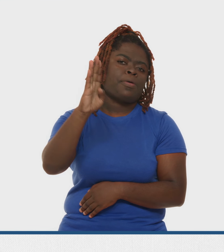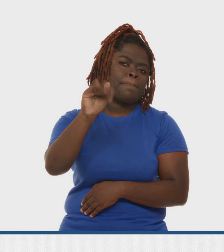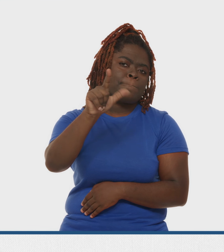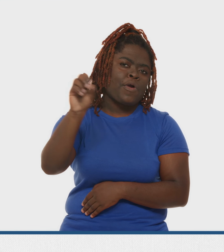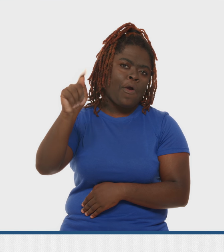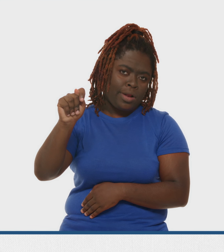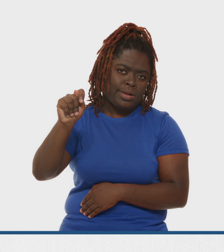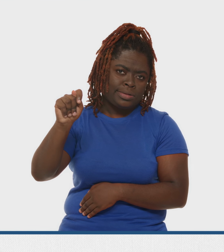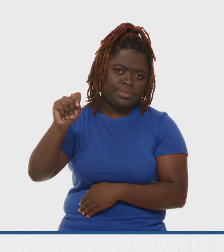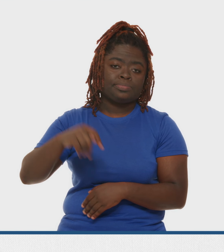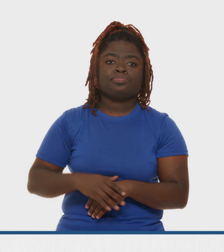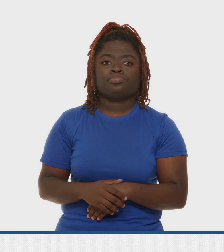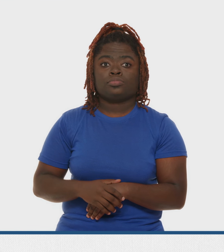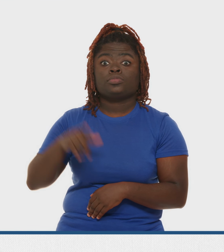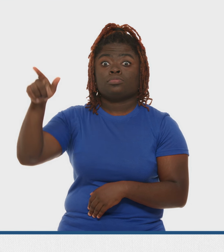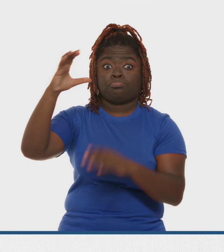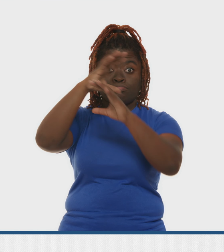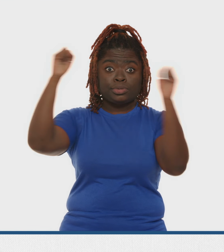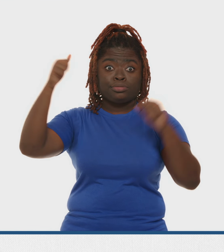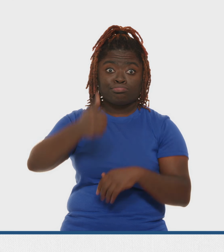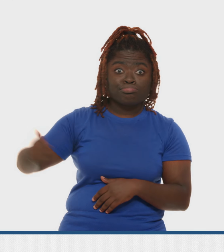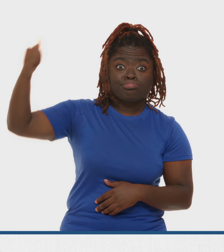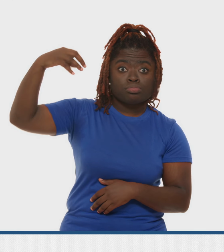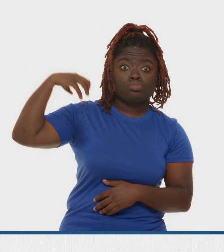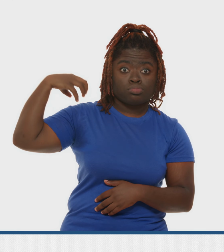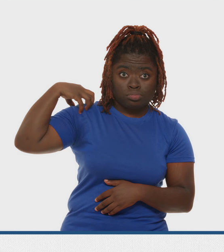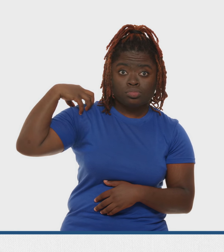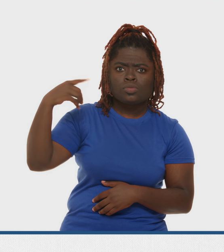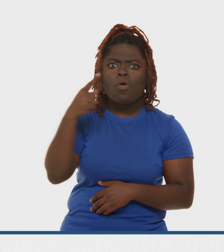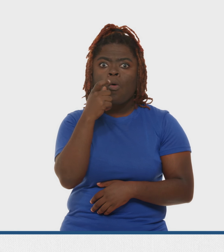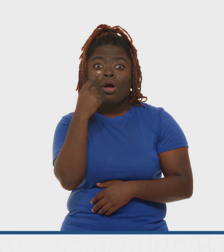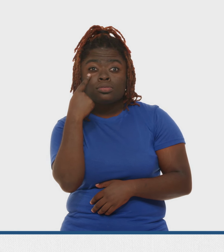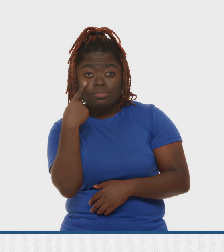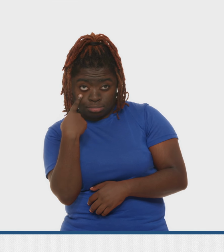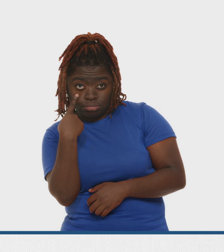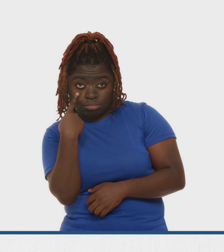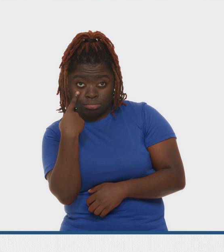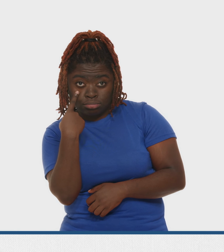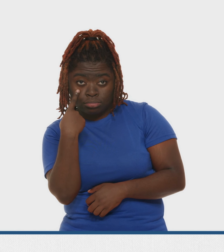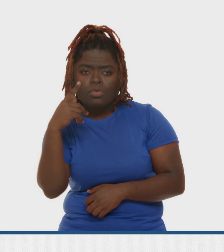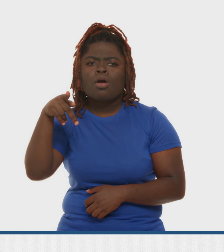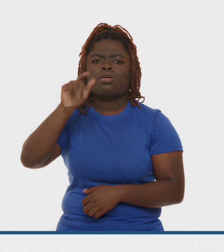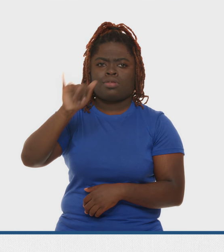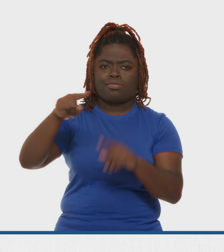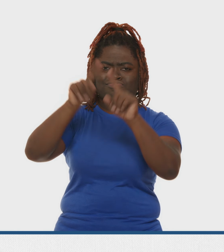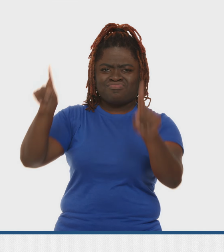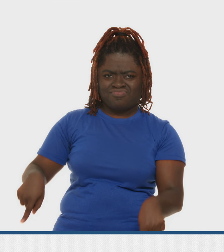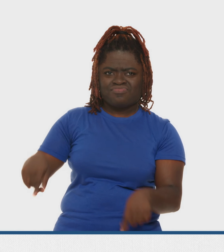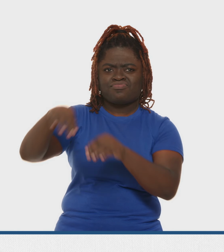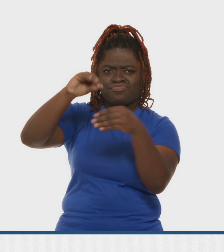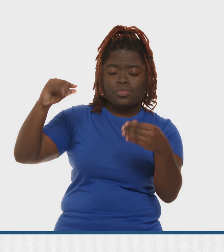Step 5. Once satisfied, a ballot is numbered, initialed, issued, and marked by the presiding